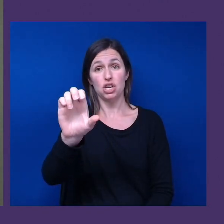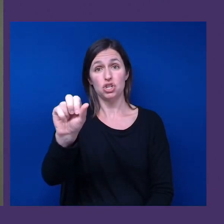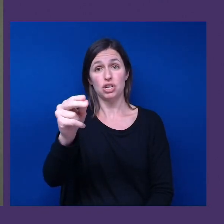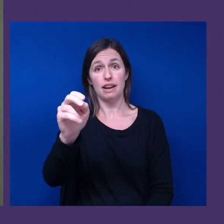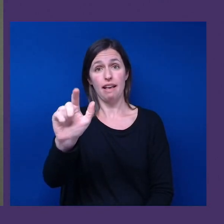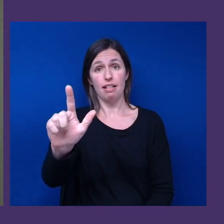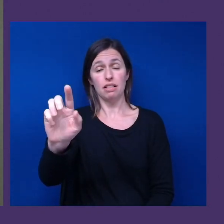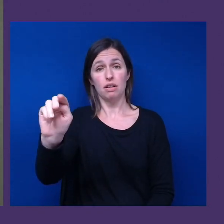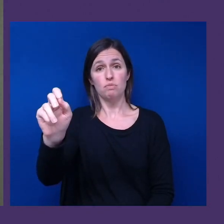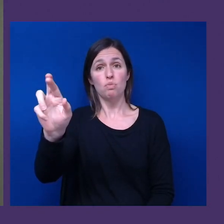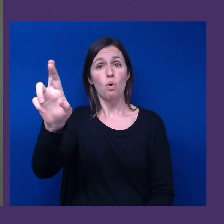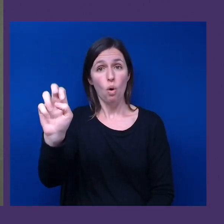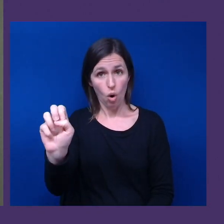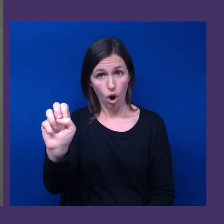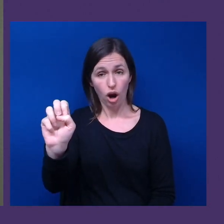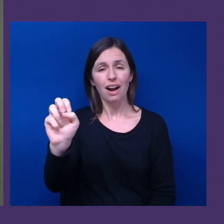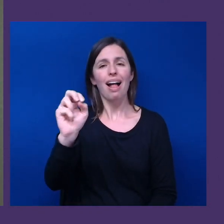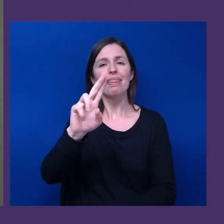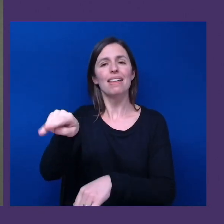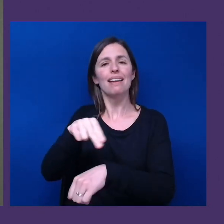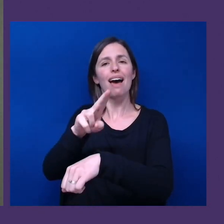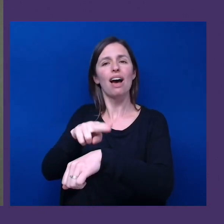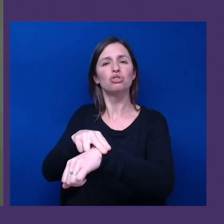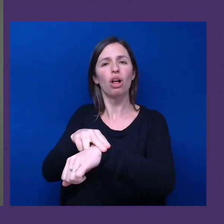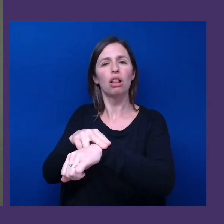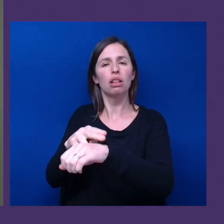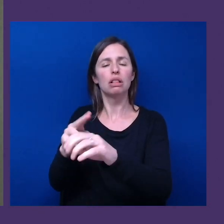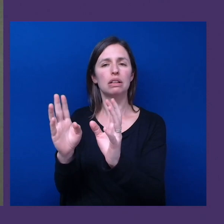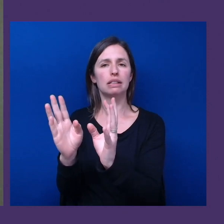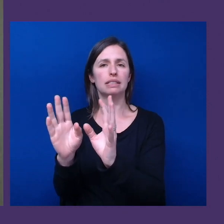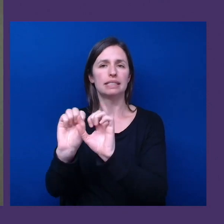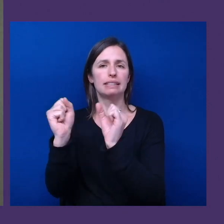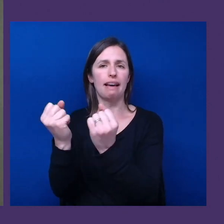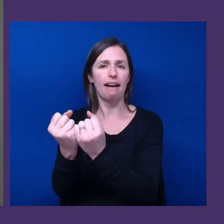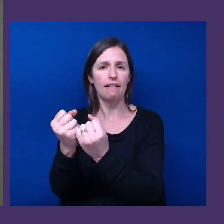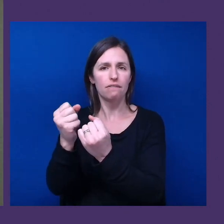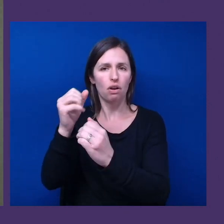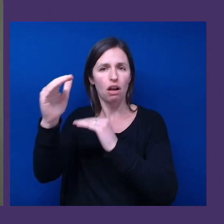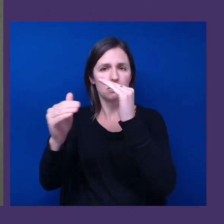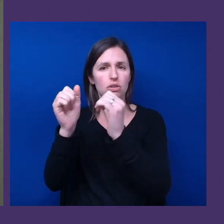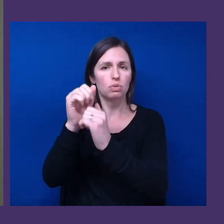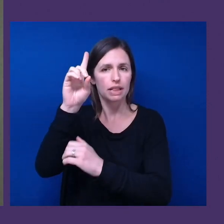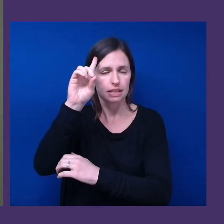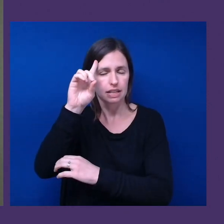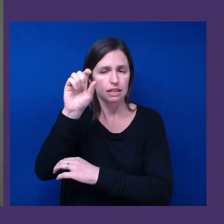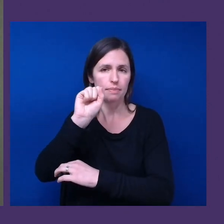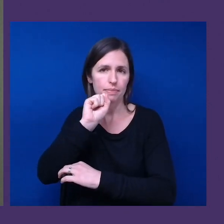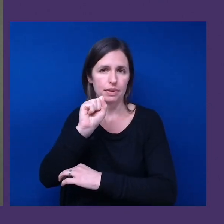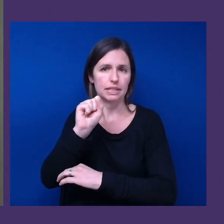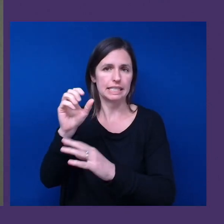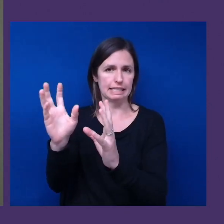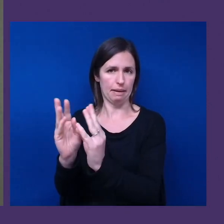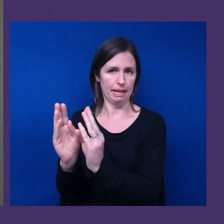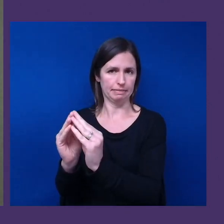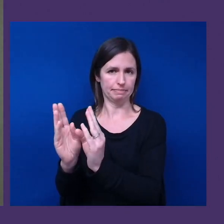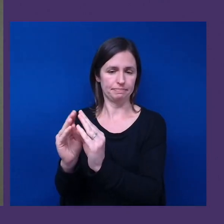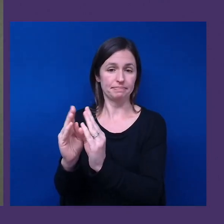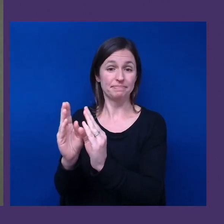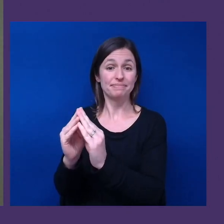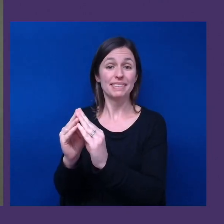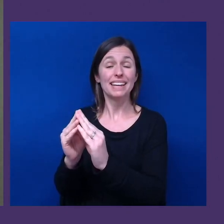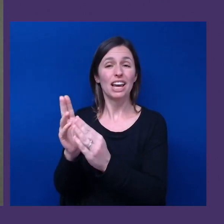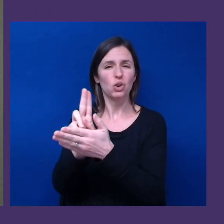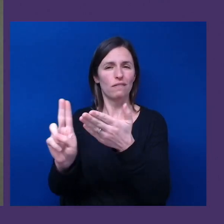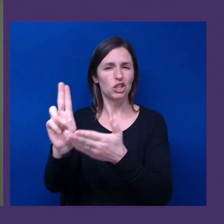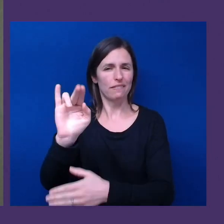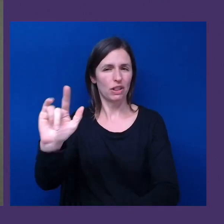Syndrome Society Adult Summit. After that meeting, I signed up to share my speech on the Accessibility Speech